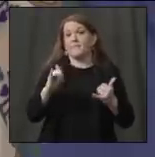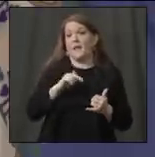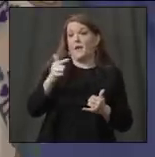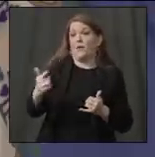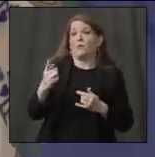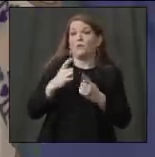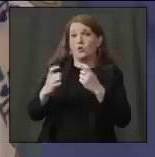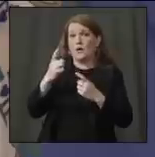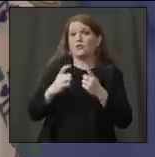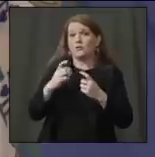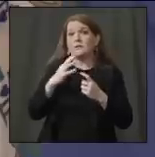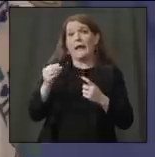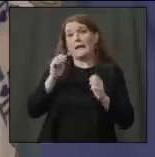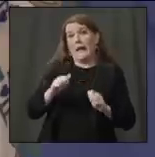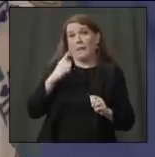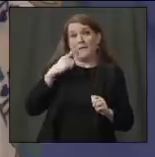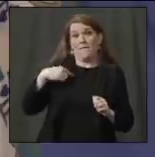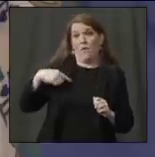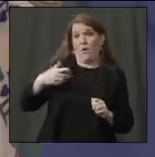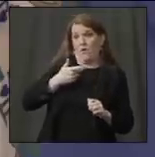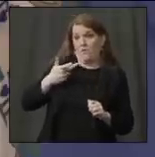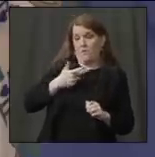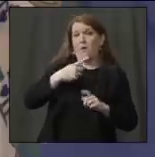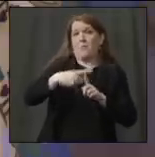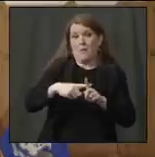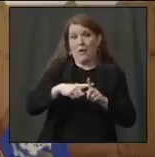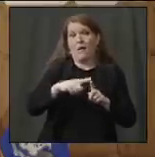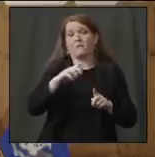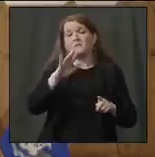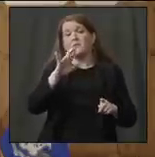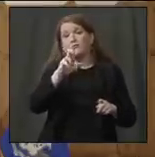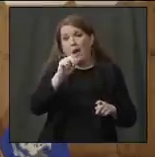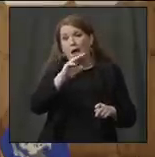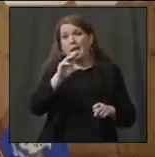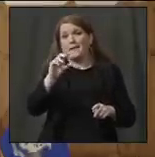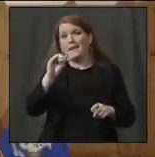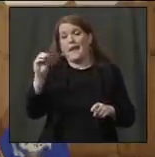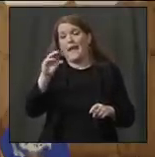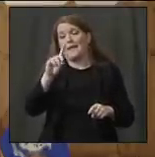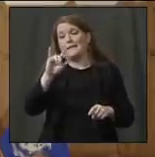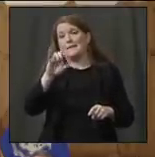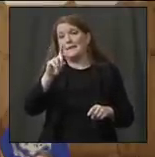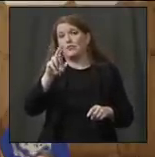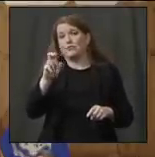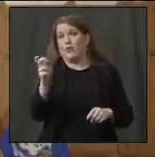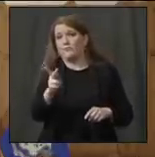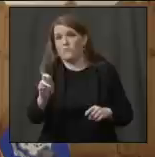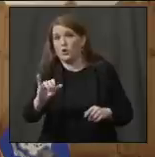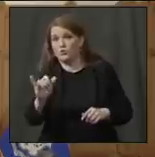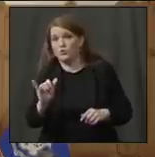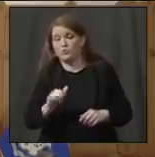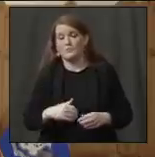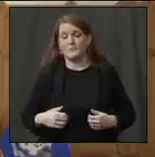are here as well as Paul and Josh. We'll start with the Connecticut Mirror.